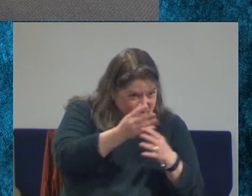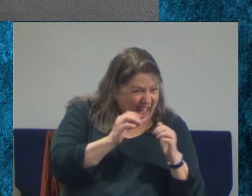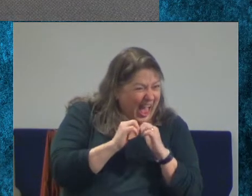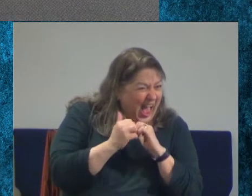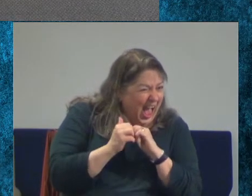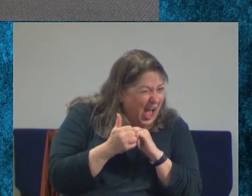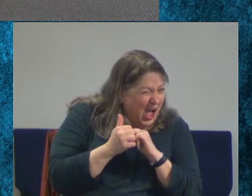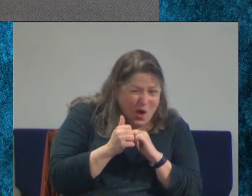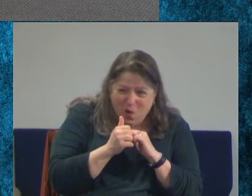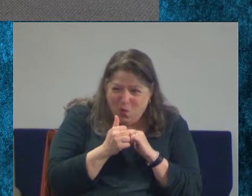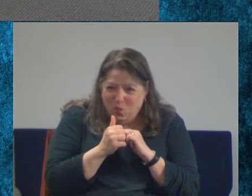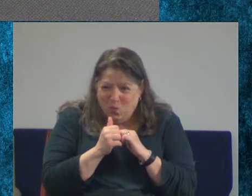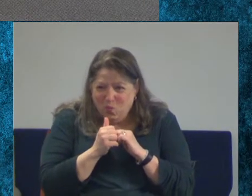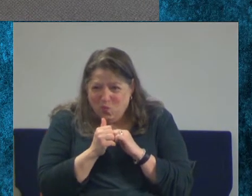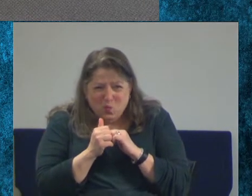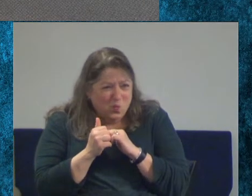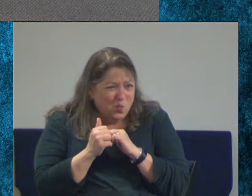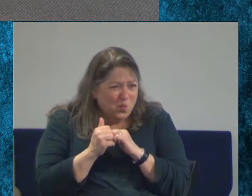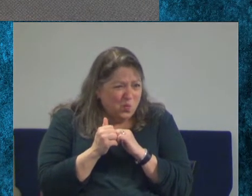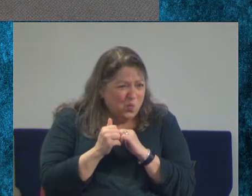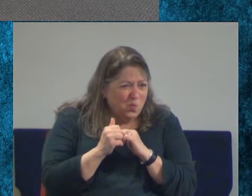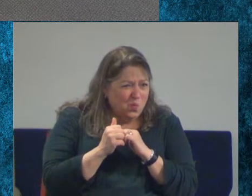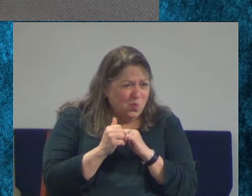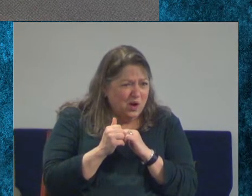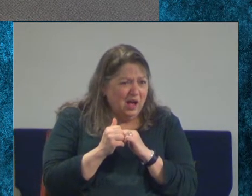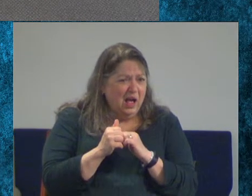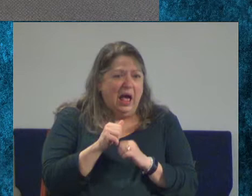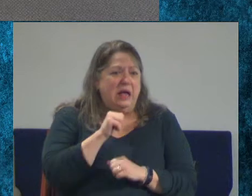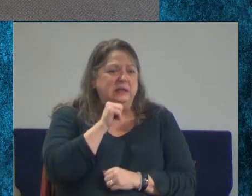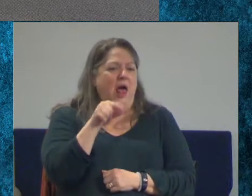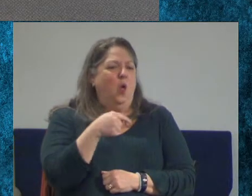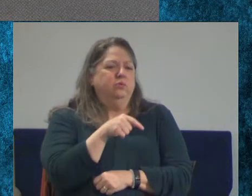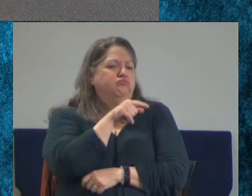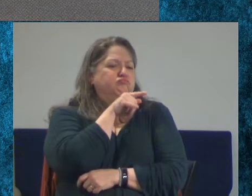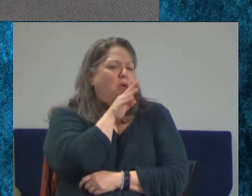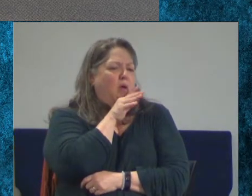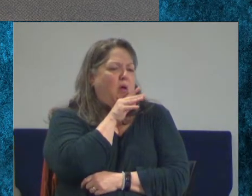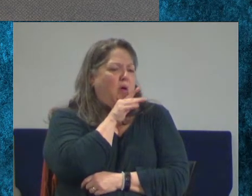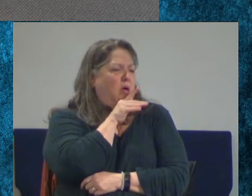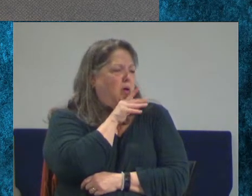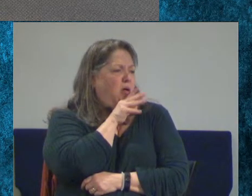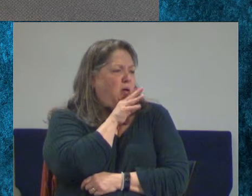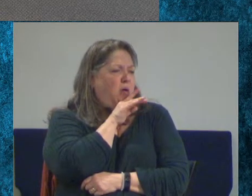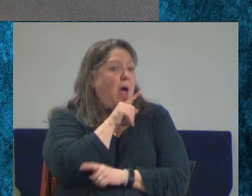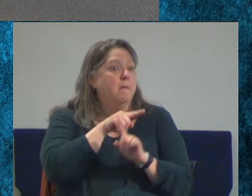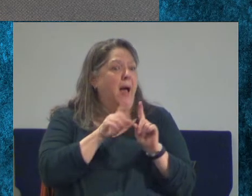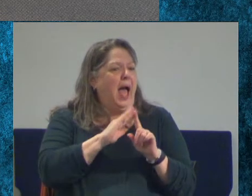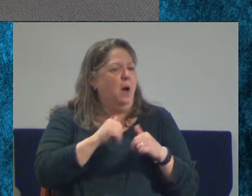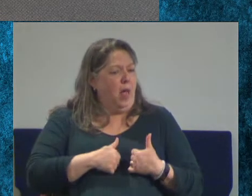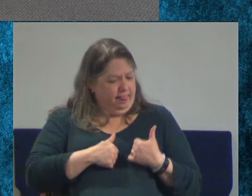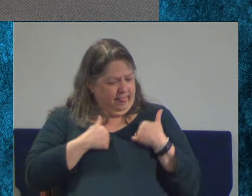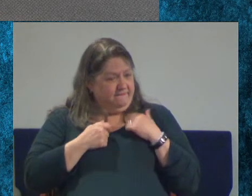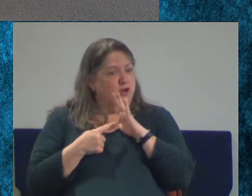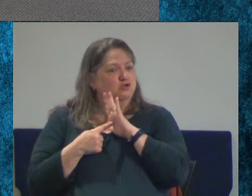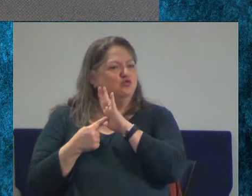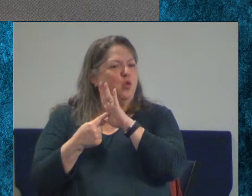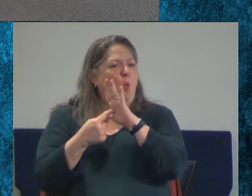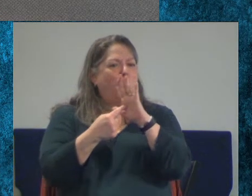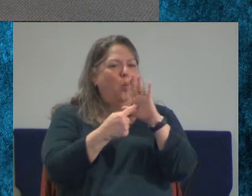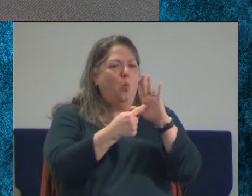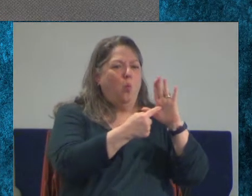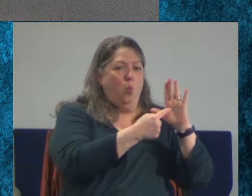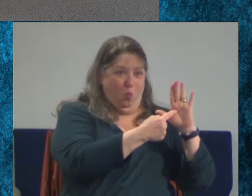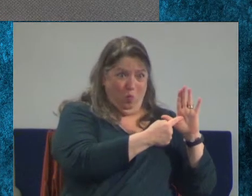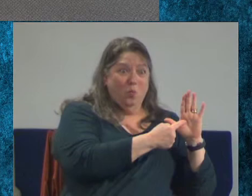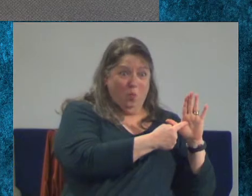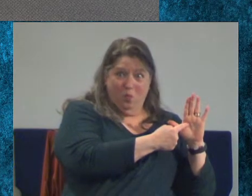the best way to share our faith is not necessarily by verbalizing it. If we're not living it, if we're